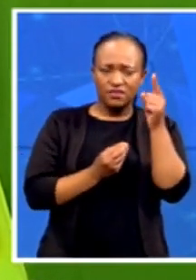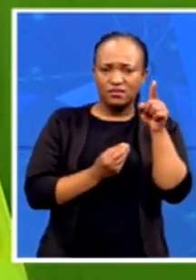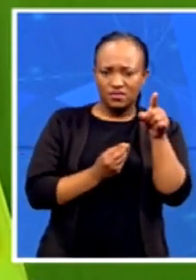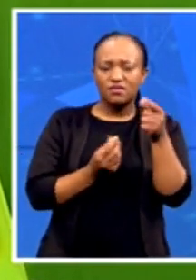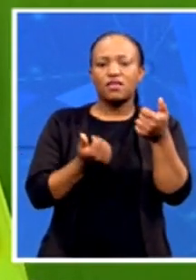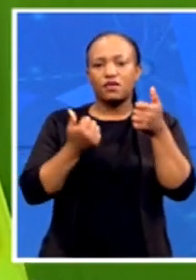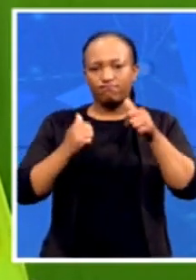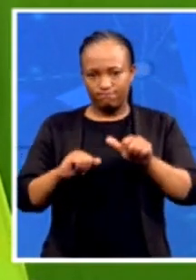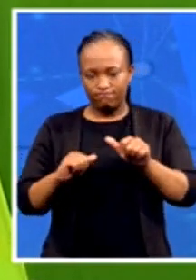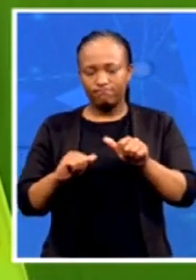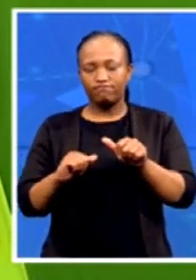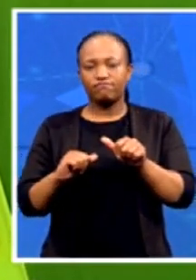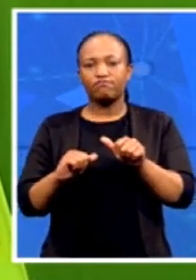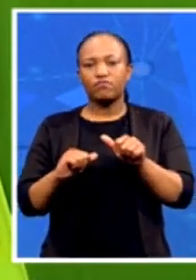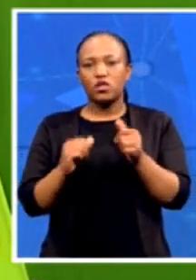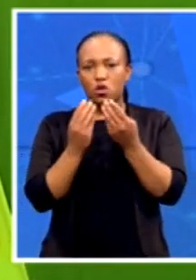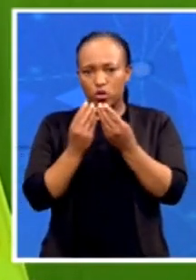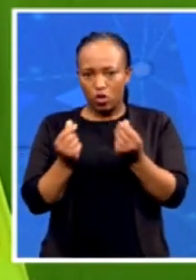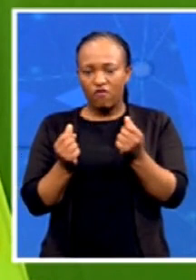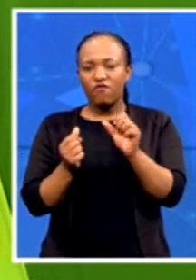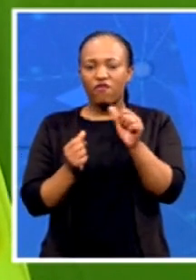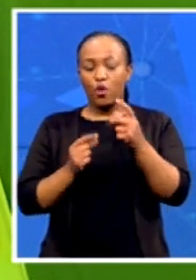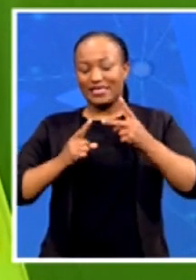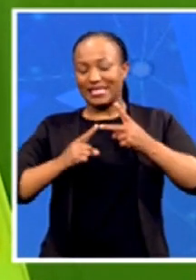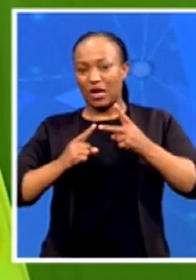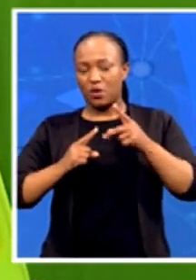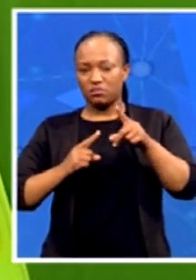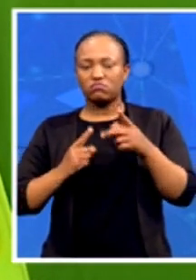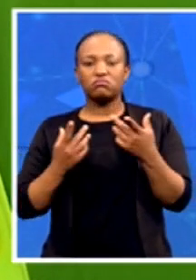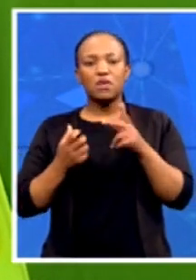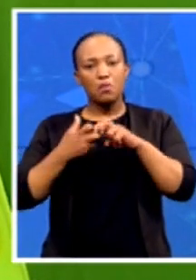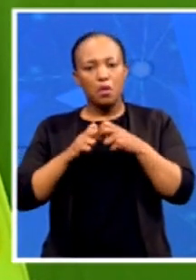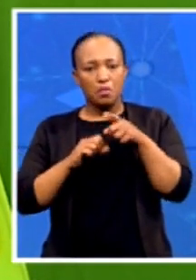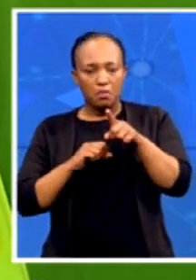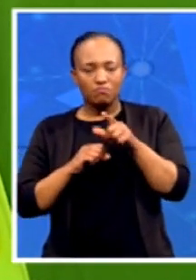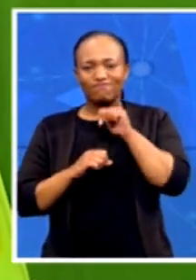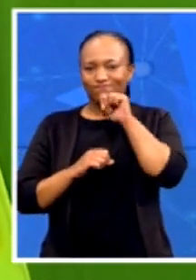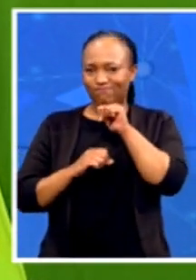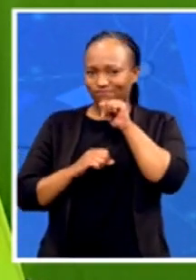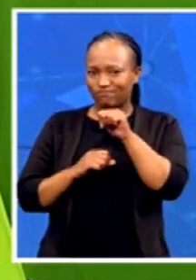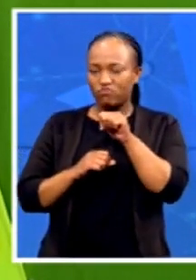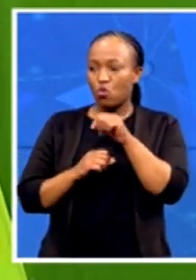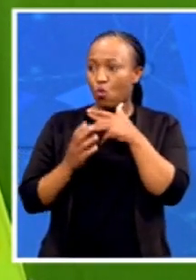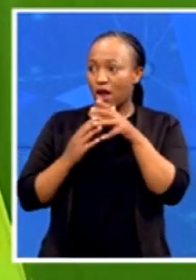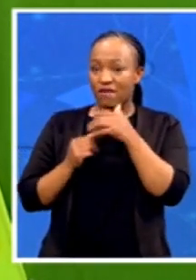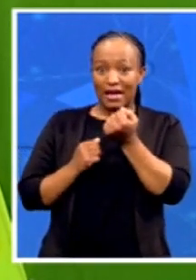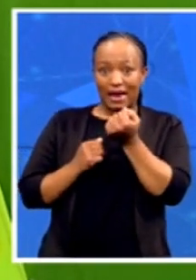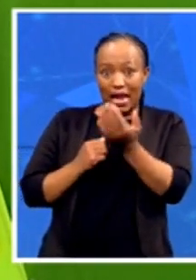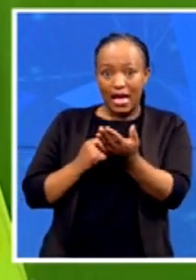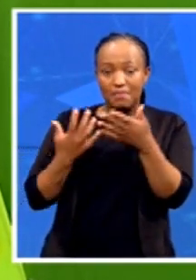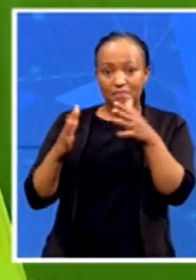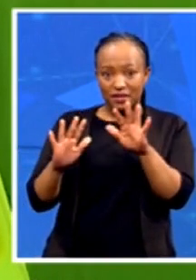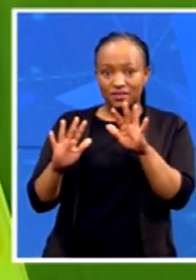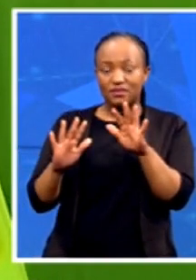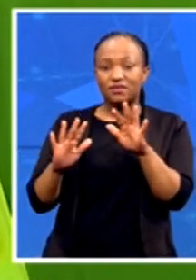with the secondary matter, whether what they were claiming that the printing had already